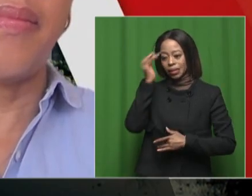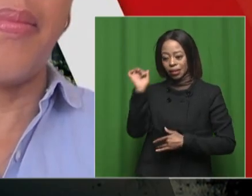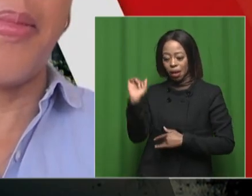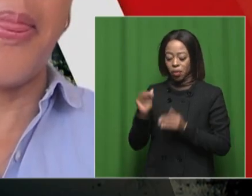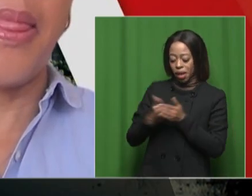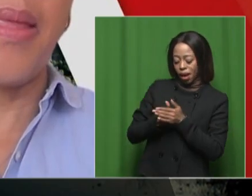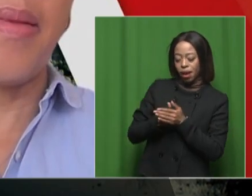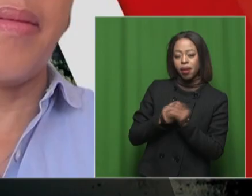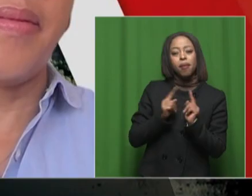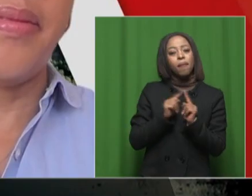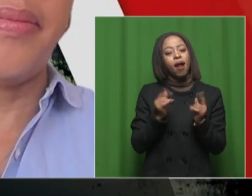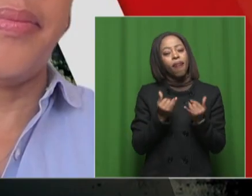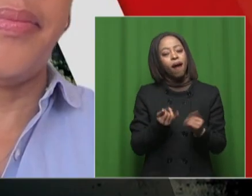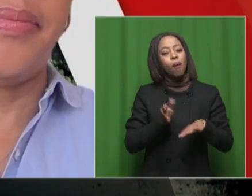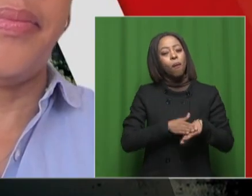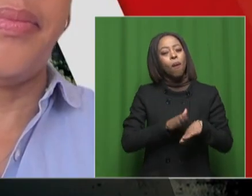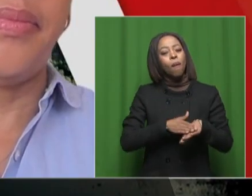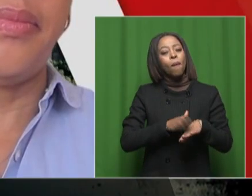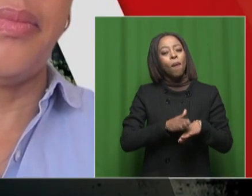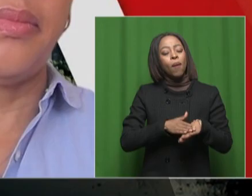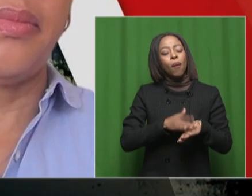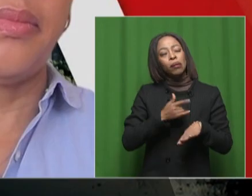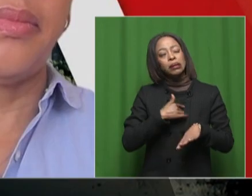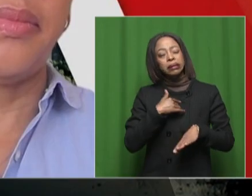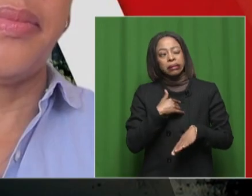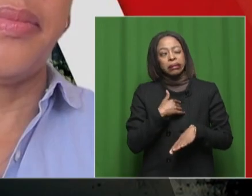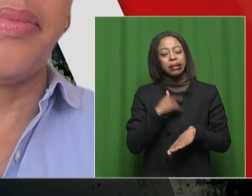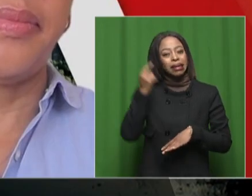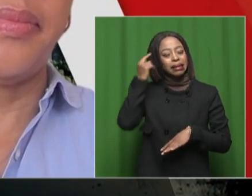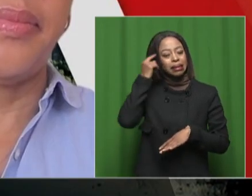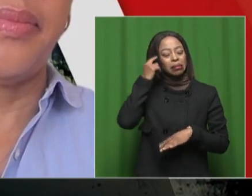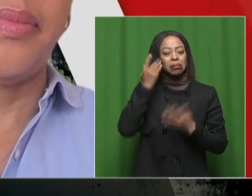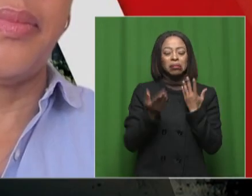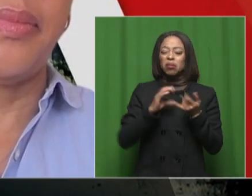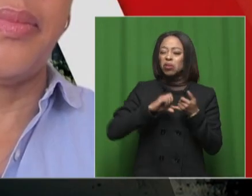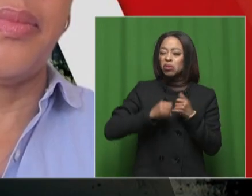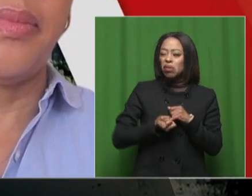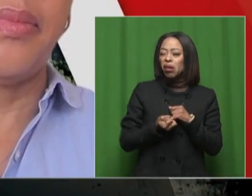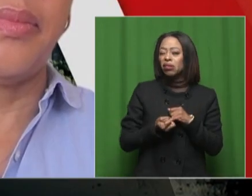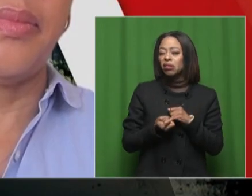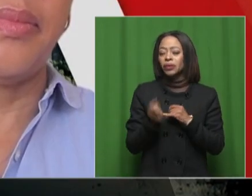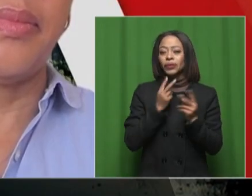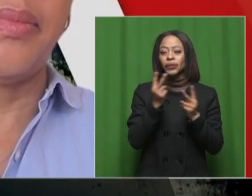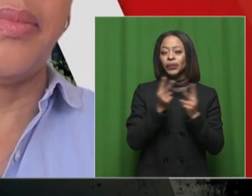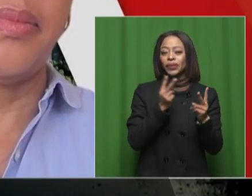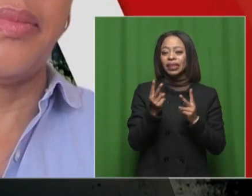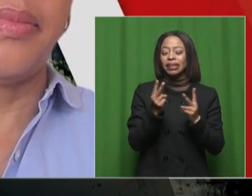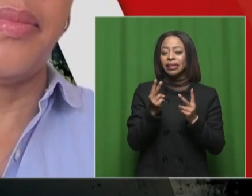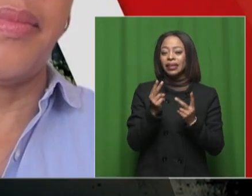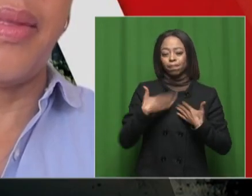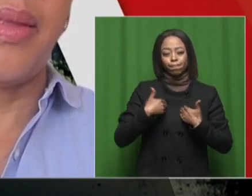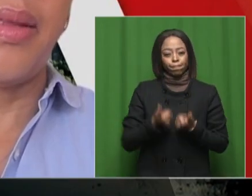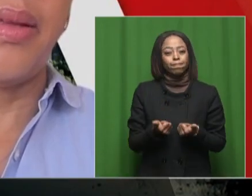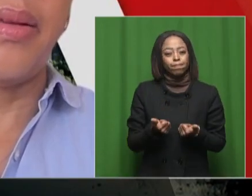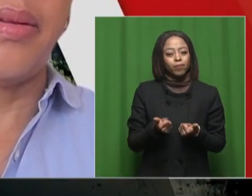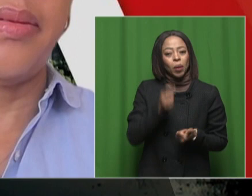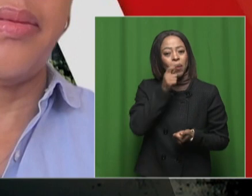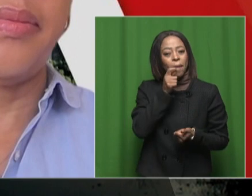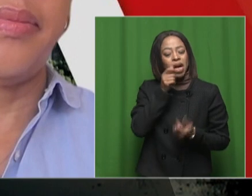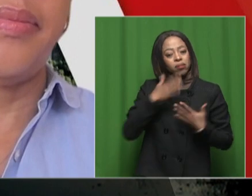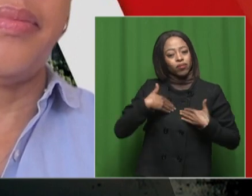then more readily, I would imagine, try to find these topical treatments, as you pointed